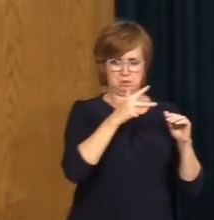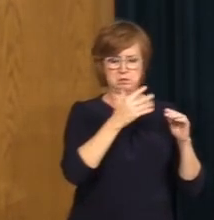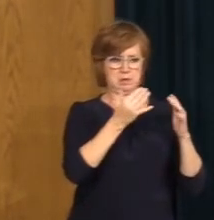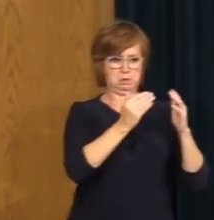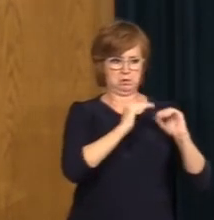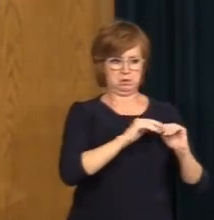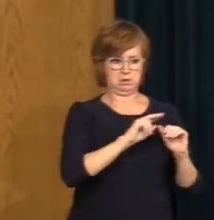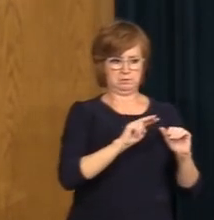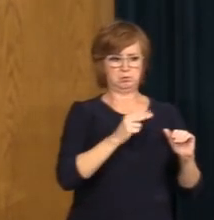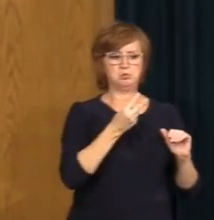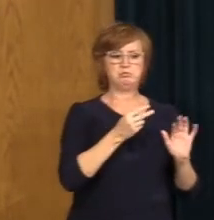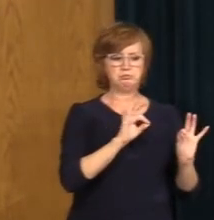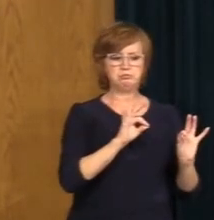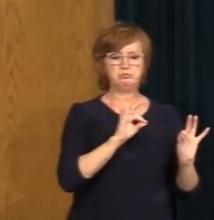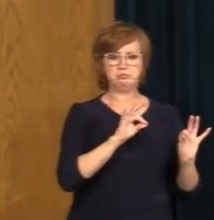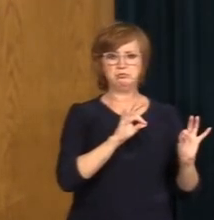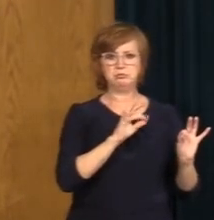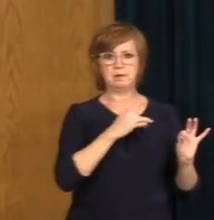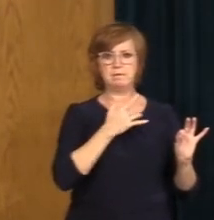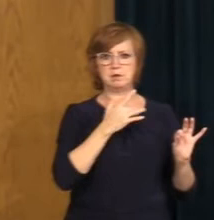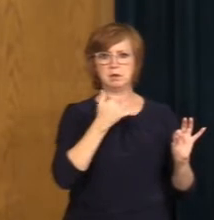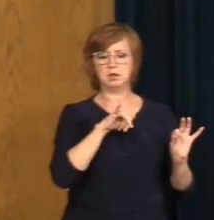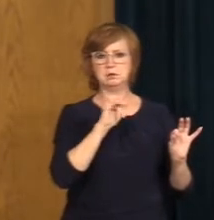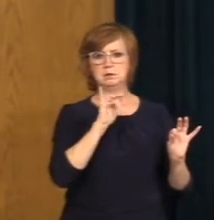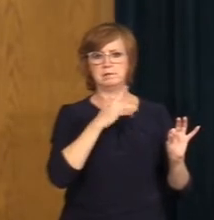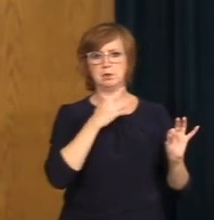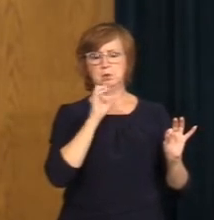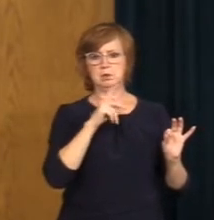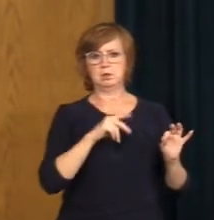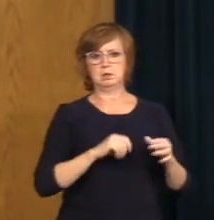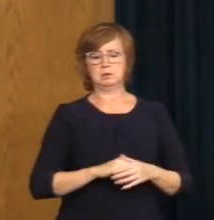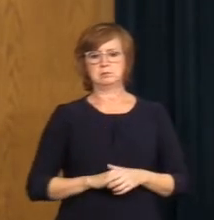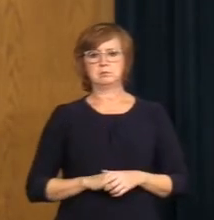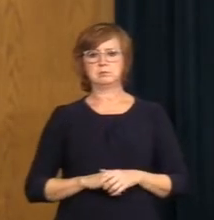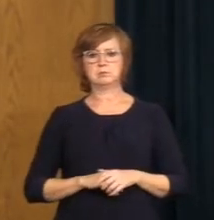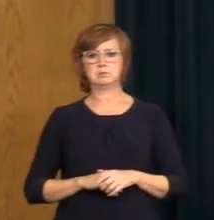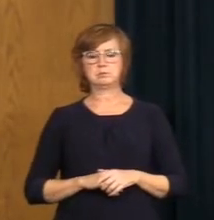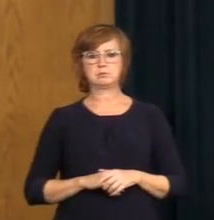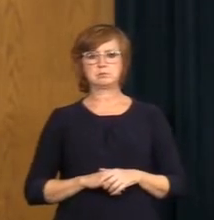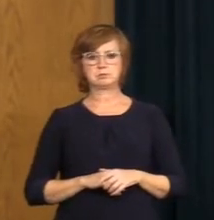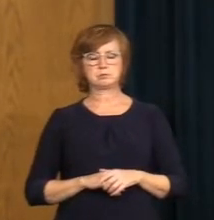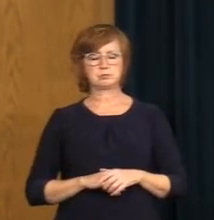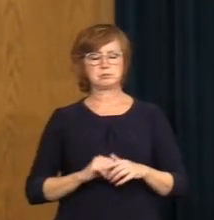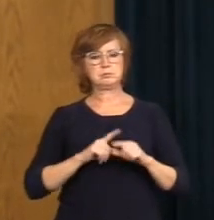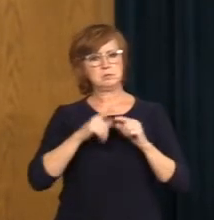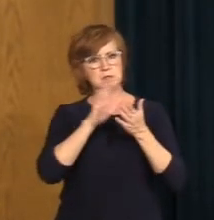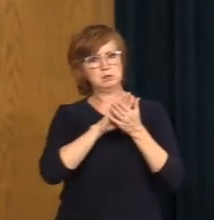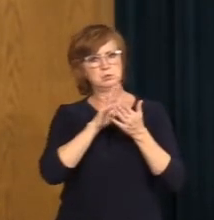public health and schools. And this will need to be constantly adjusted. Schools, there will be